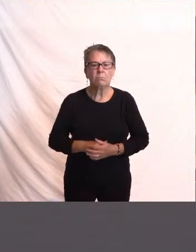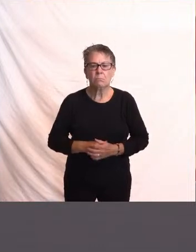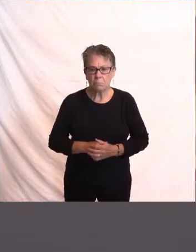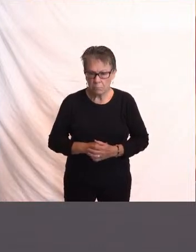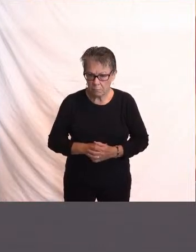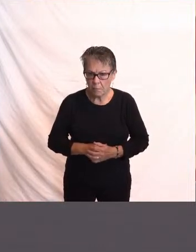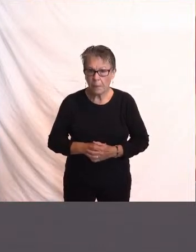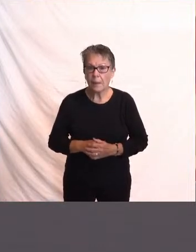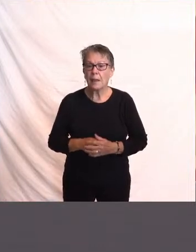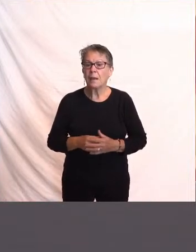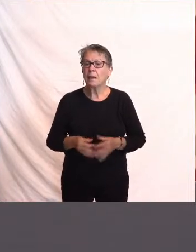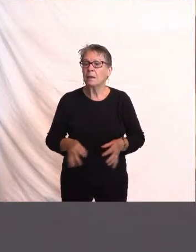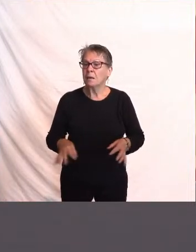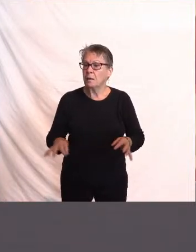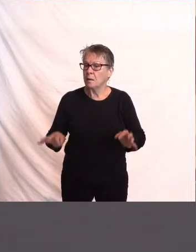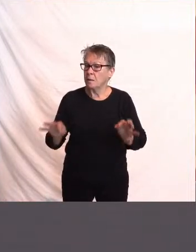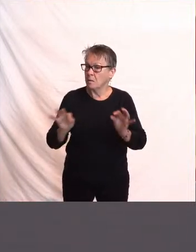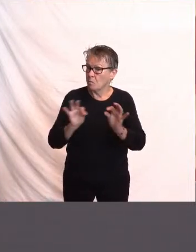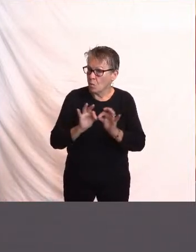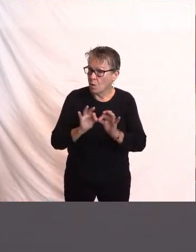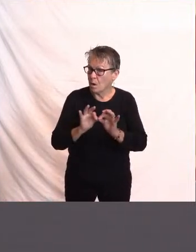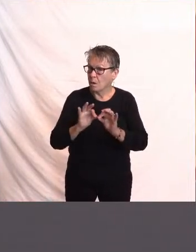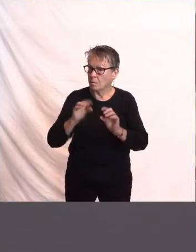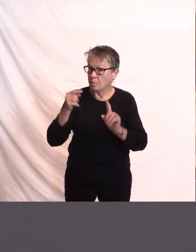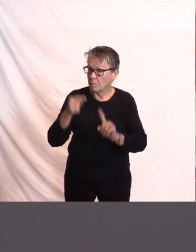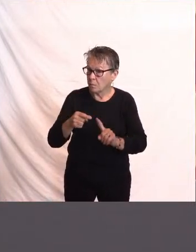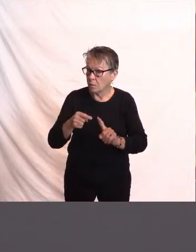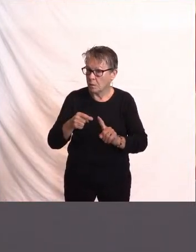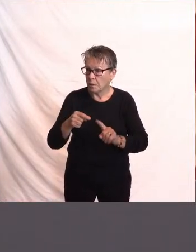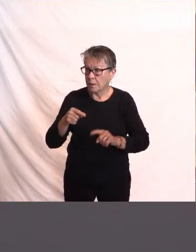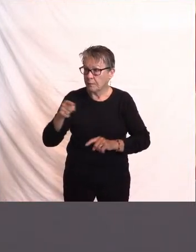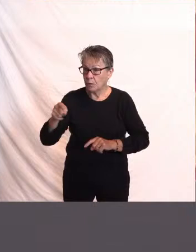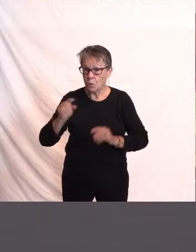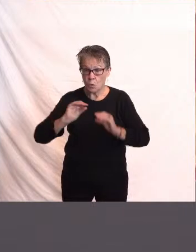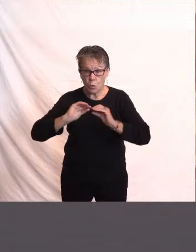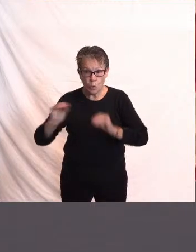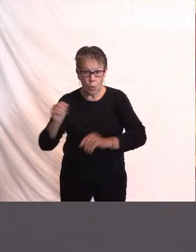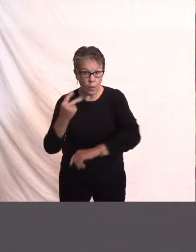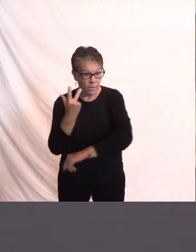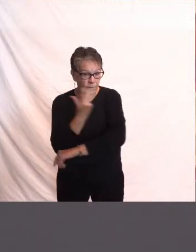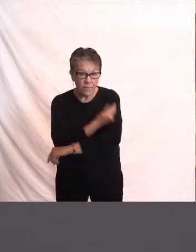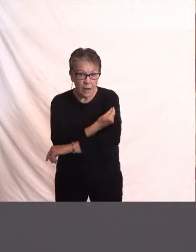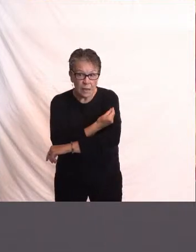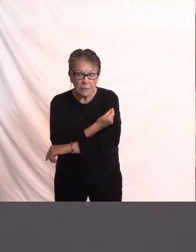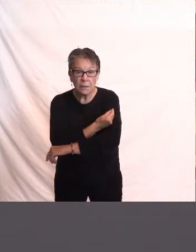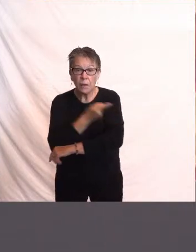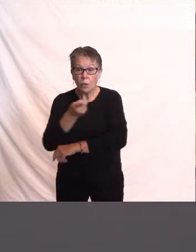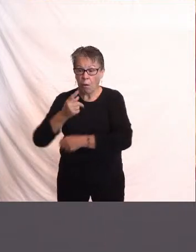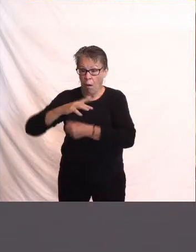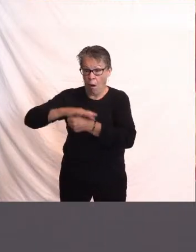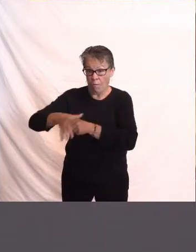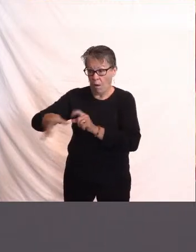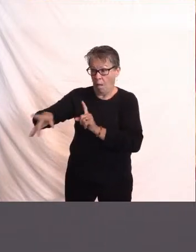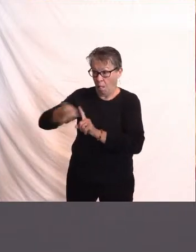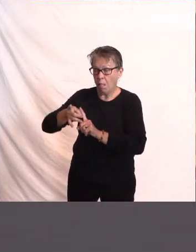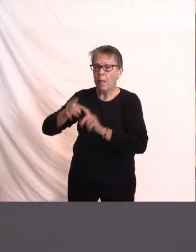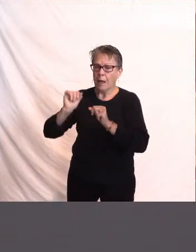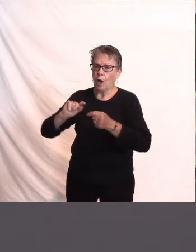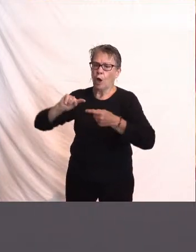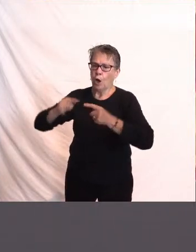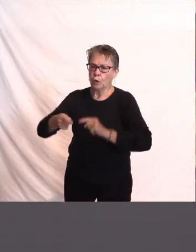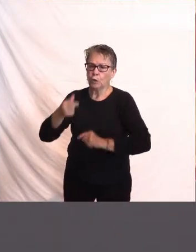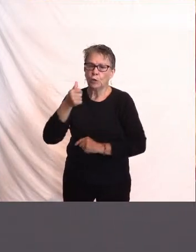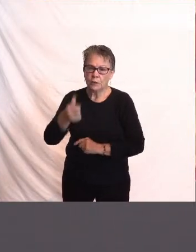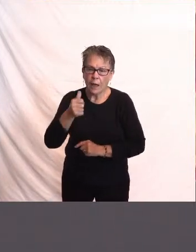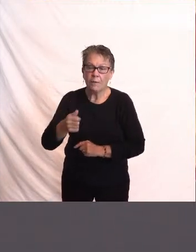you are not vaccinated. You're putting yourself and your fetus at risk. We average in September about